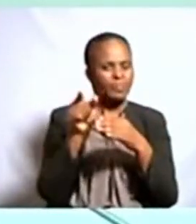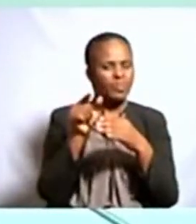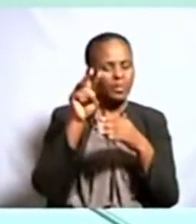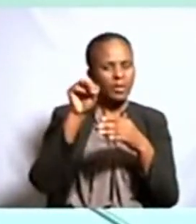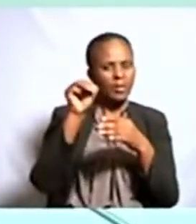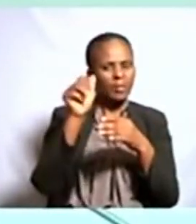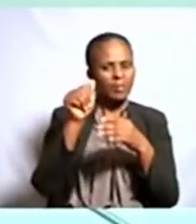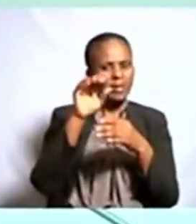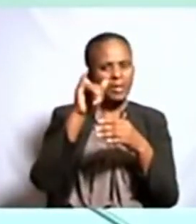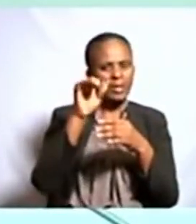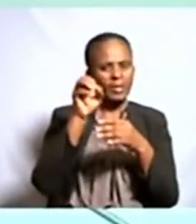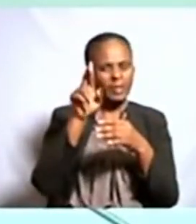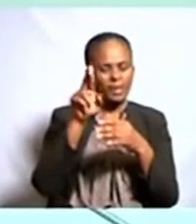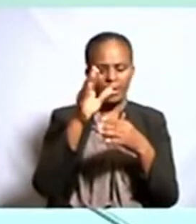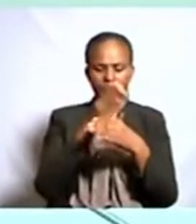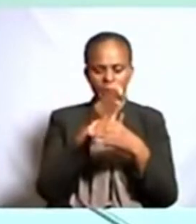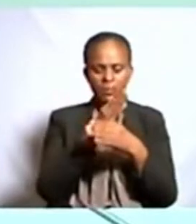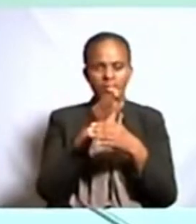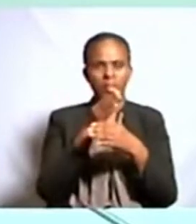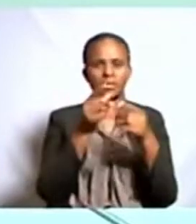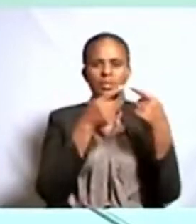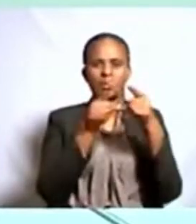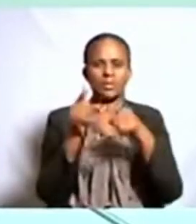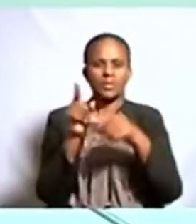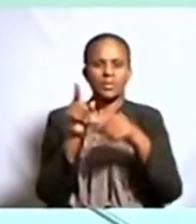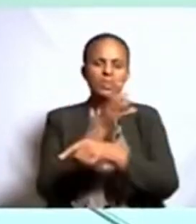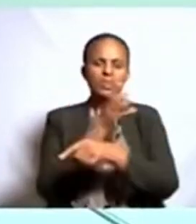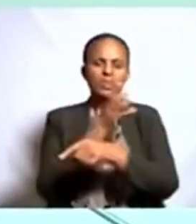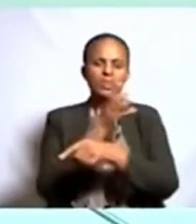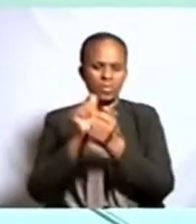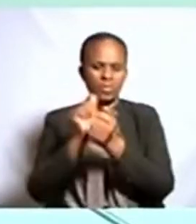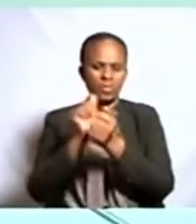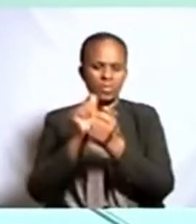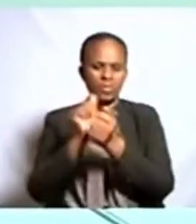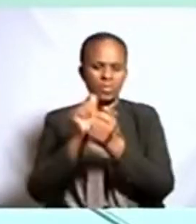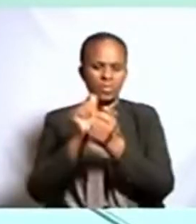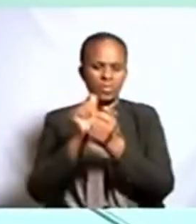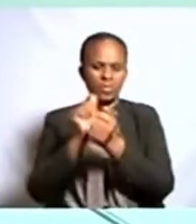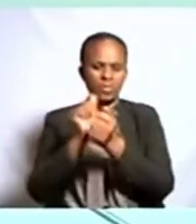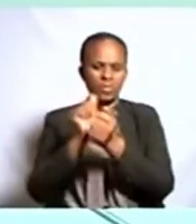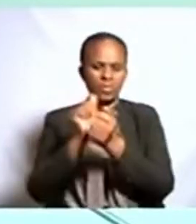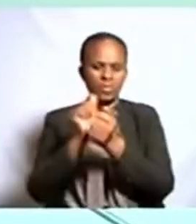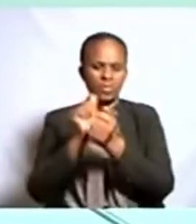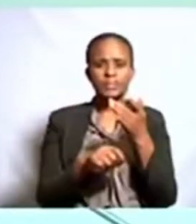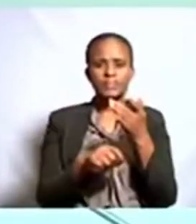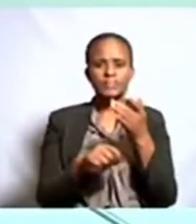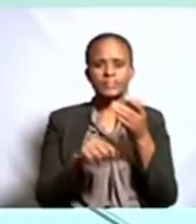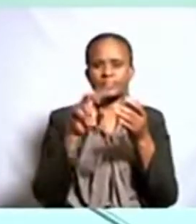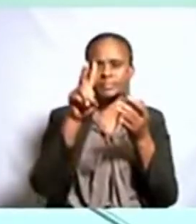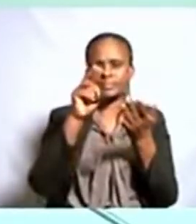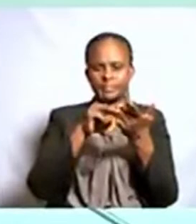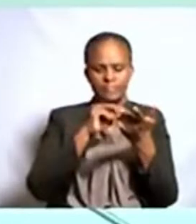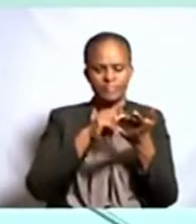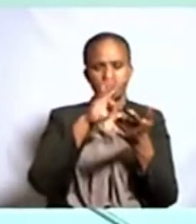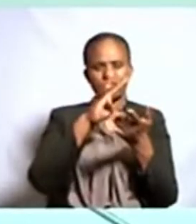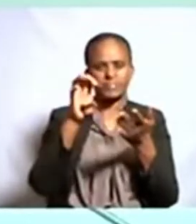Business Solutions Limited for the supply and delivery of various computers and office equipment at a contract sum of